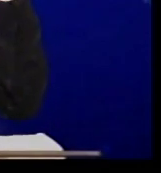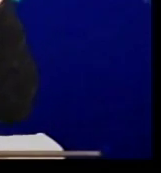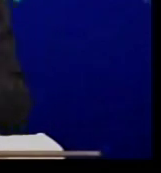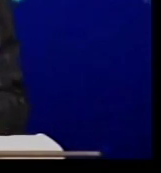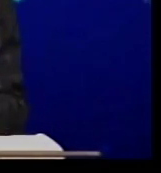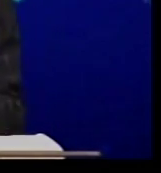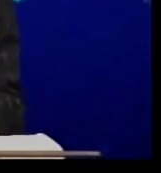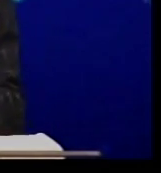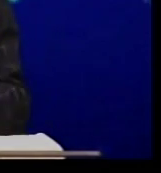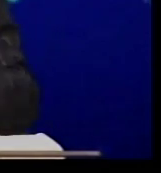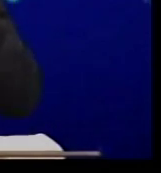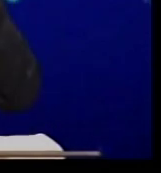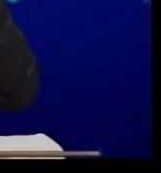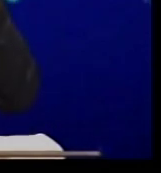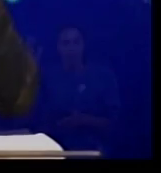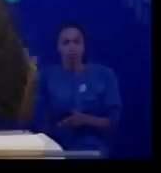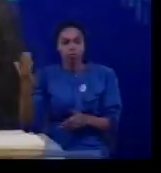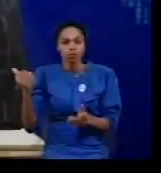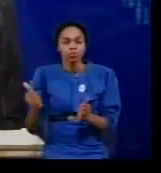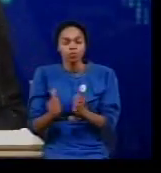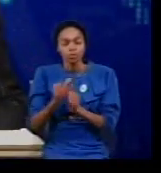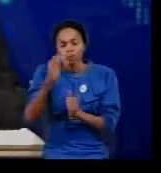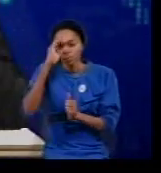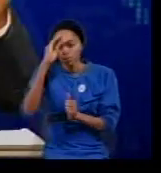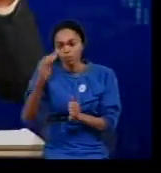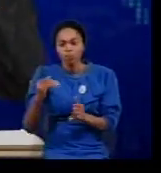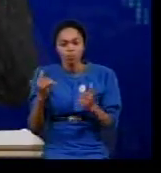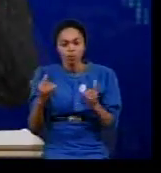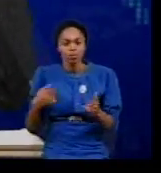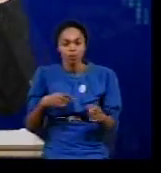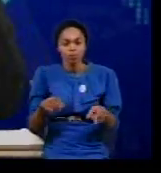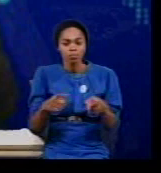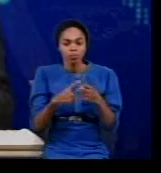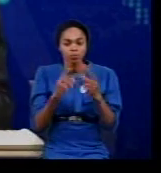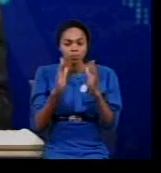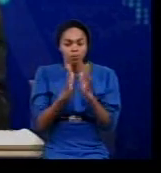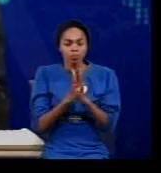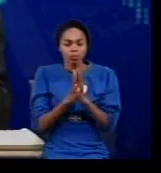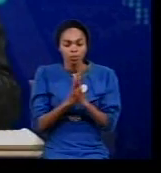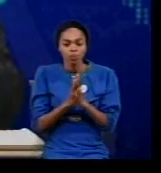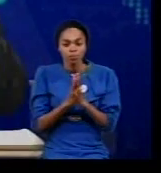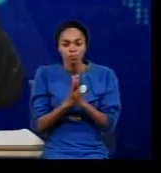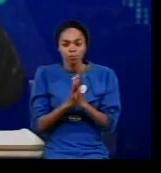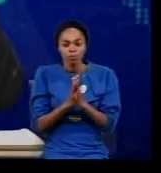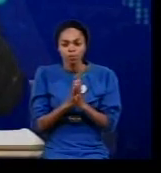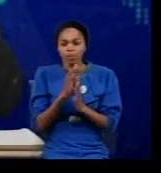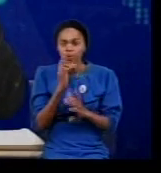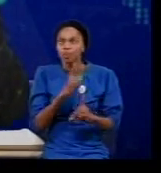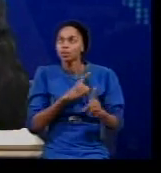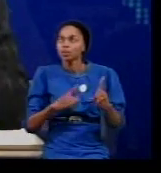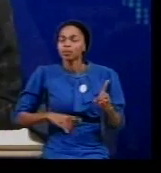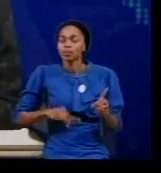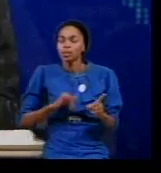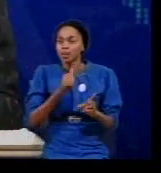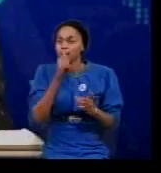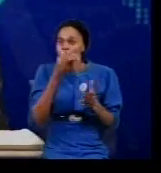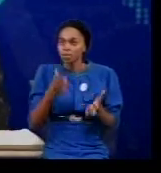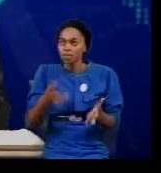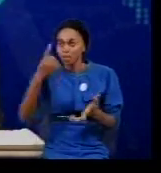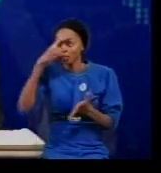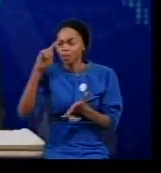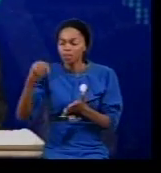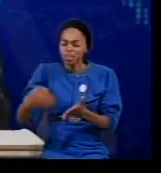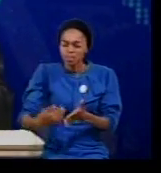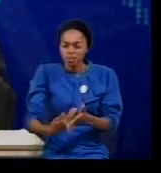the service today. Thank you for your people. Thank you for our children, for our youths, and all our students